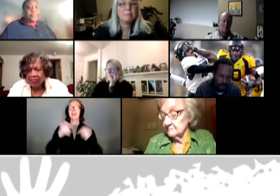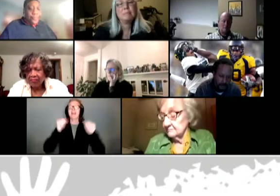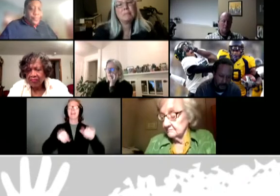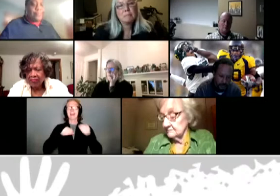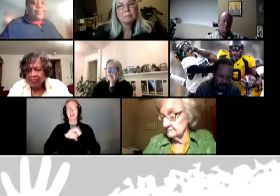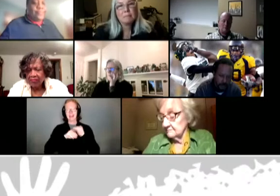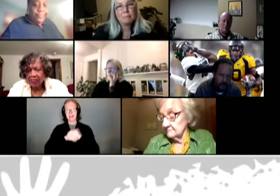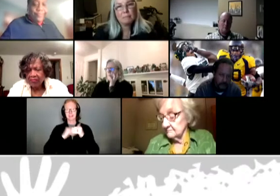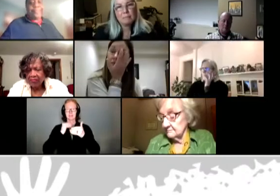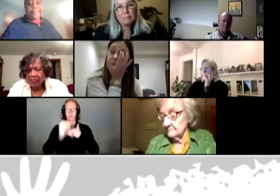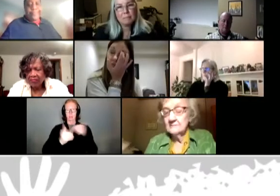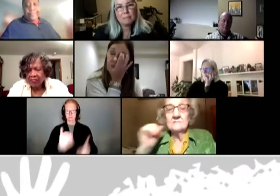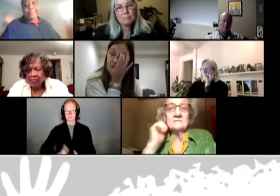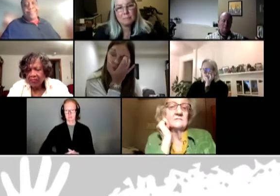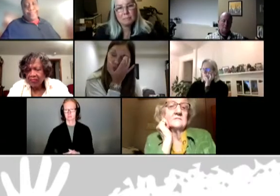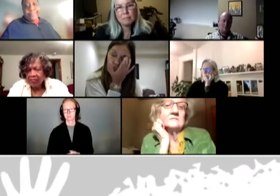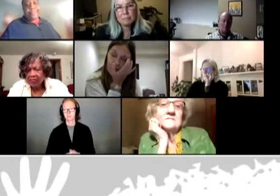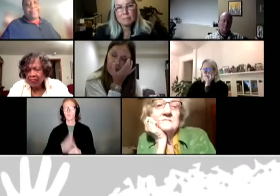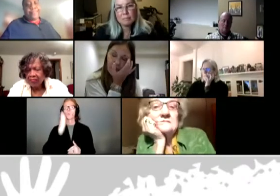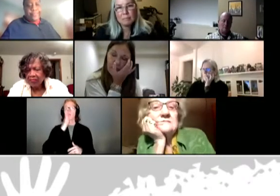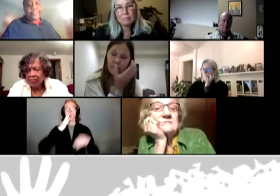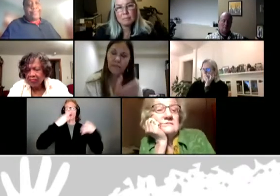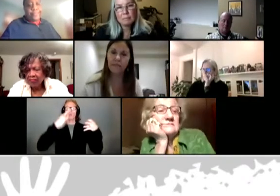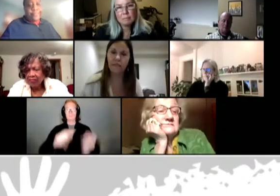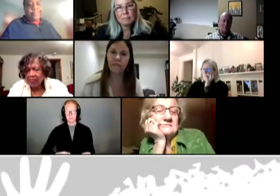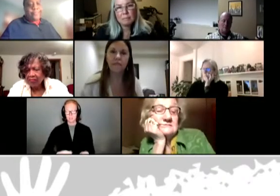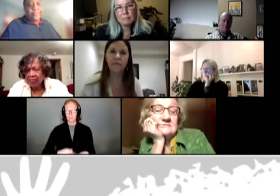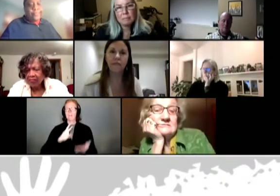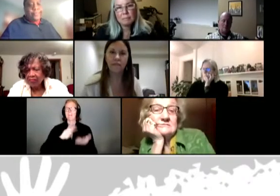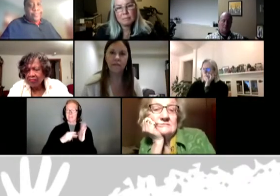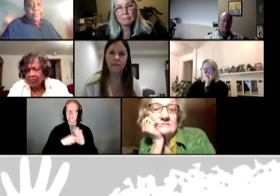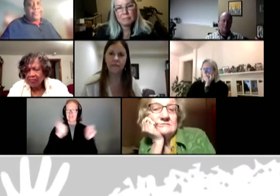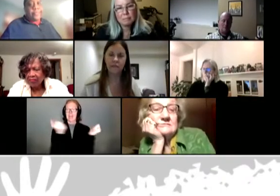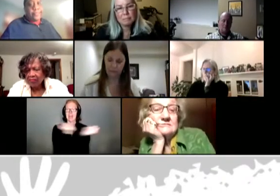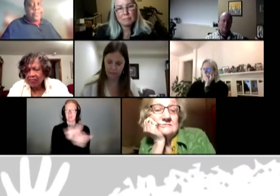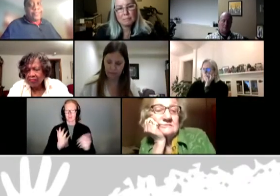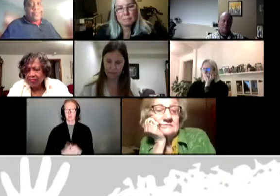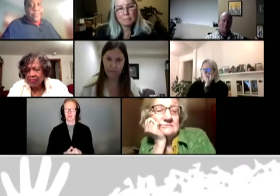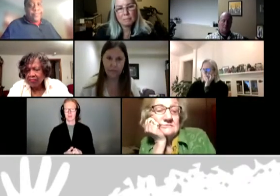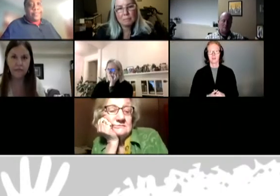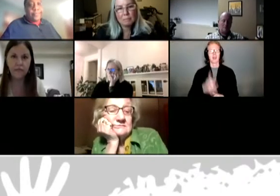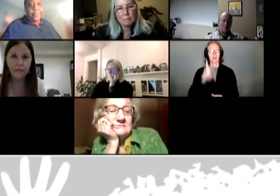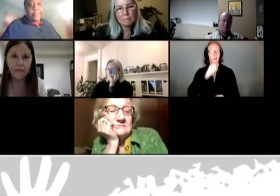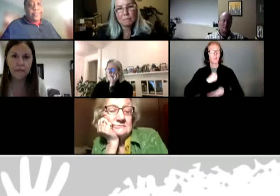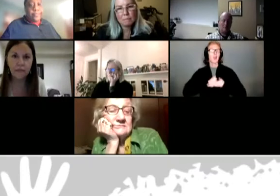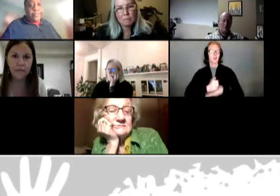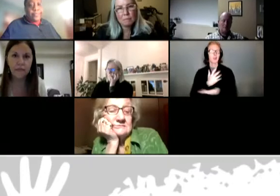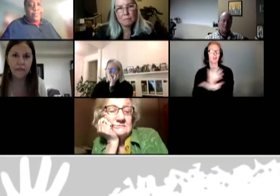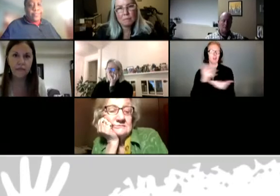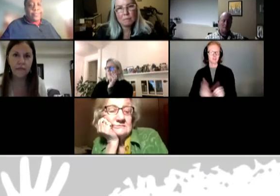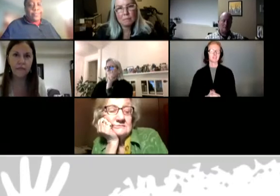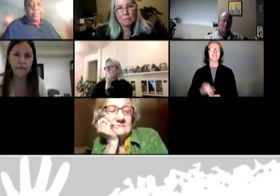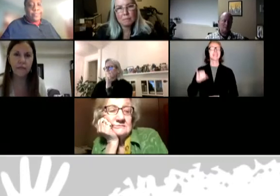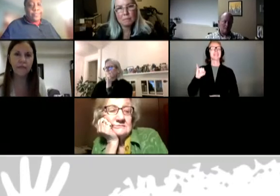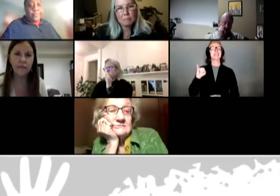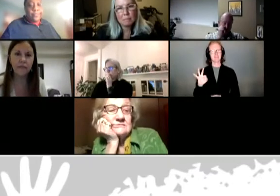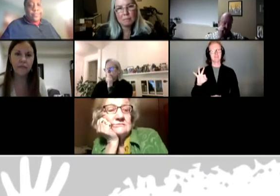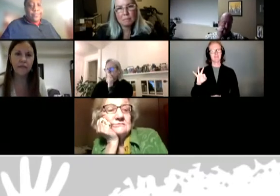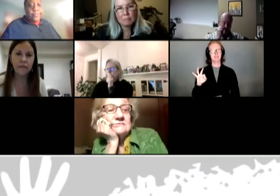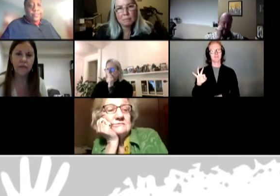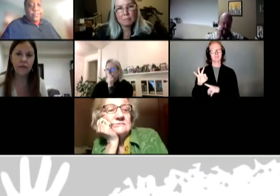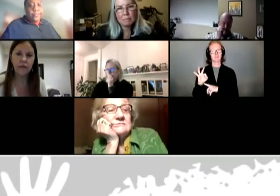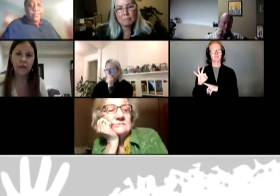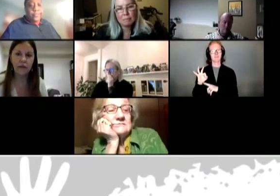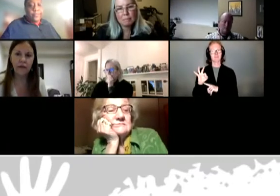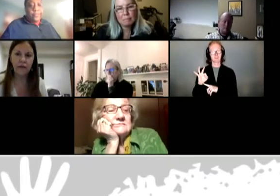process, we know what these definitions mean. And it seems like it would be really helpful to be able to understand some of